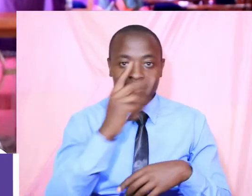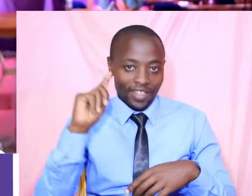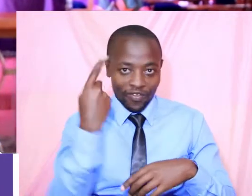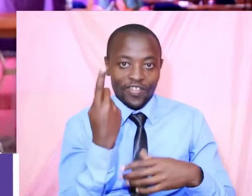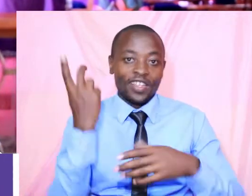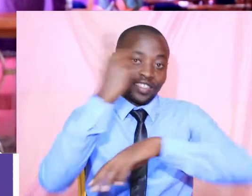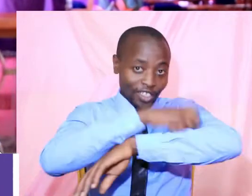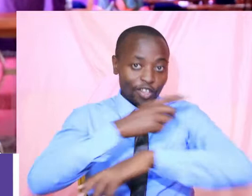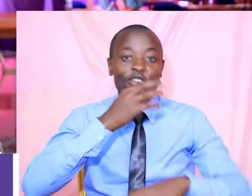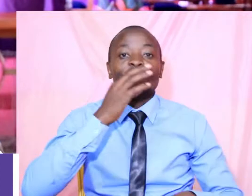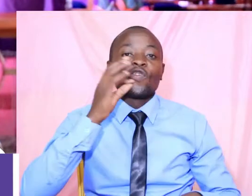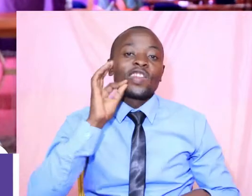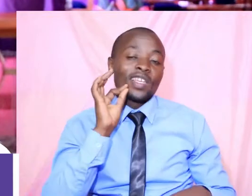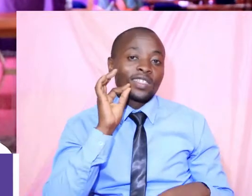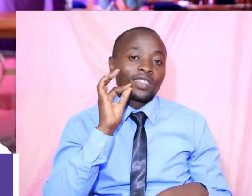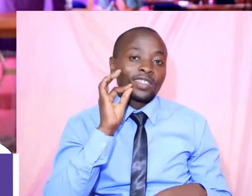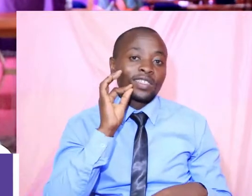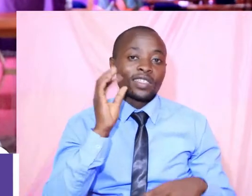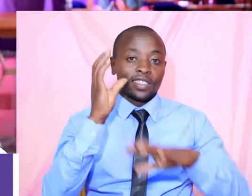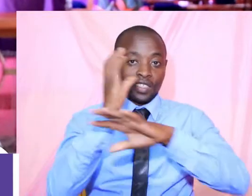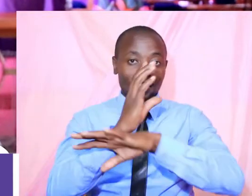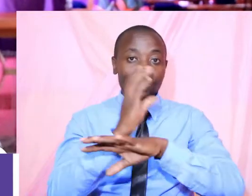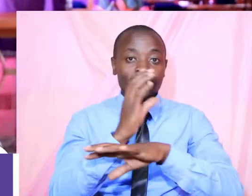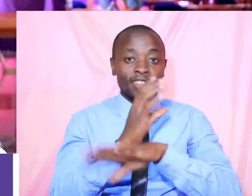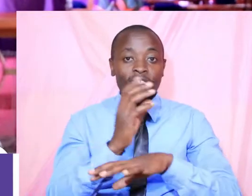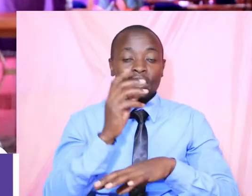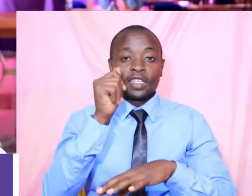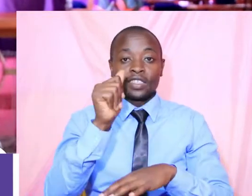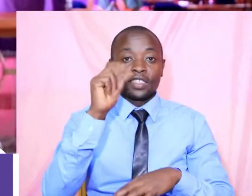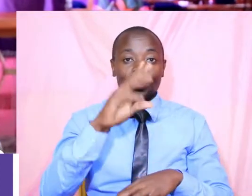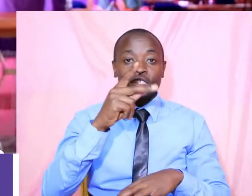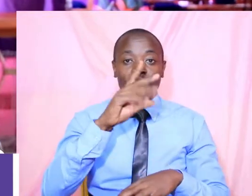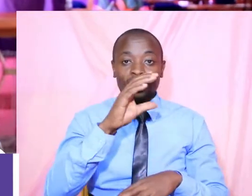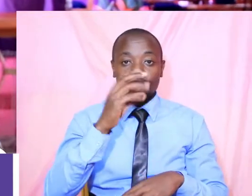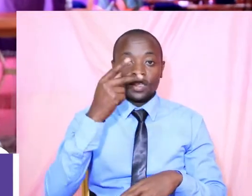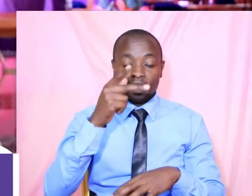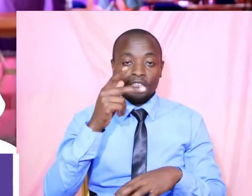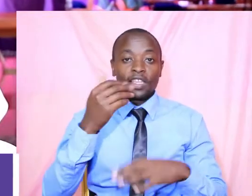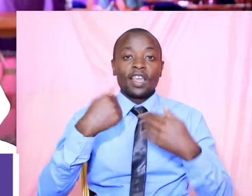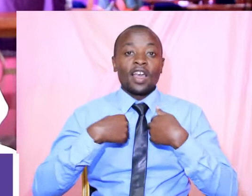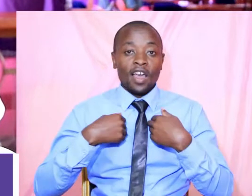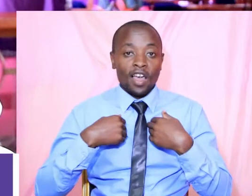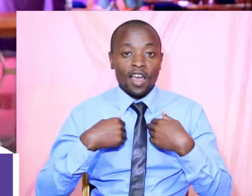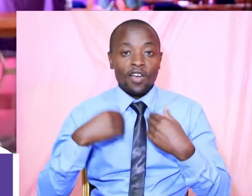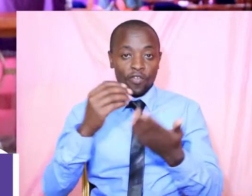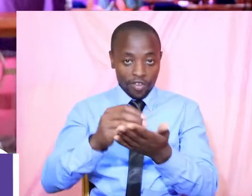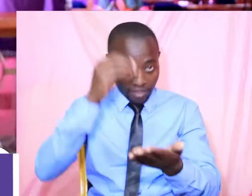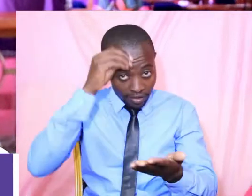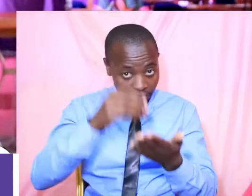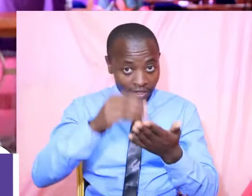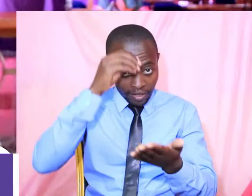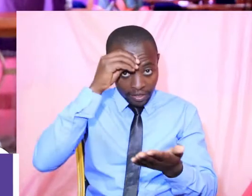of Lent. At the Cathedral Kiambu, we'll be having a series of the